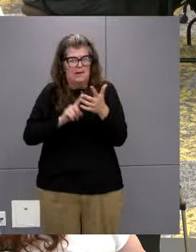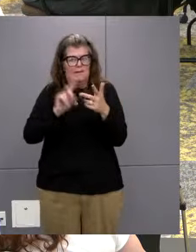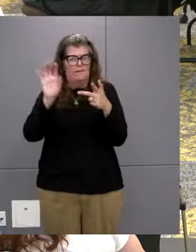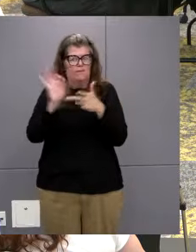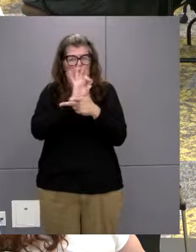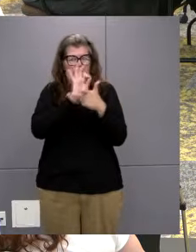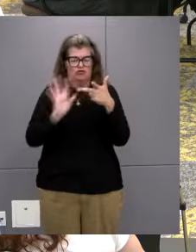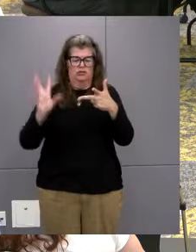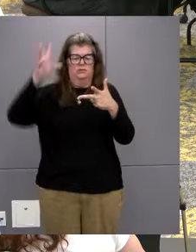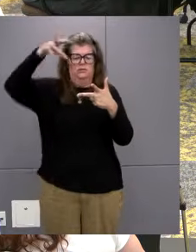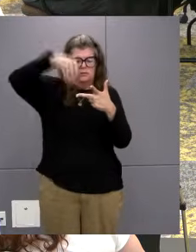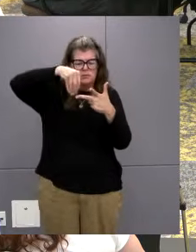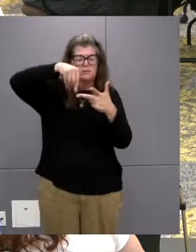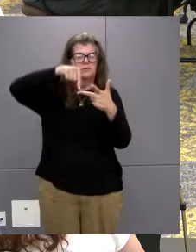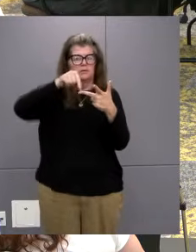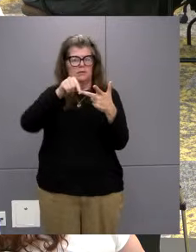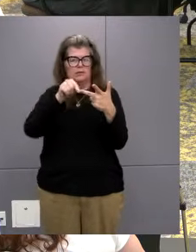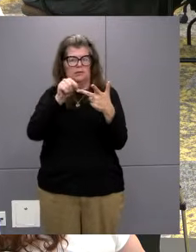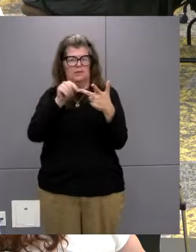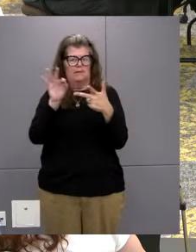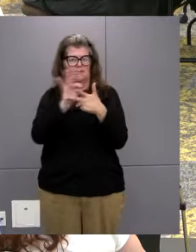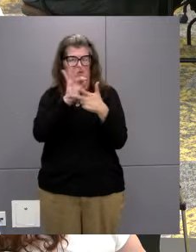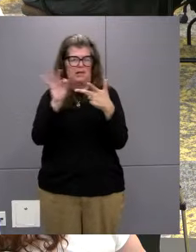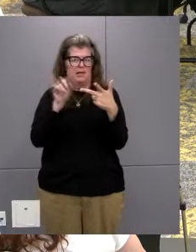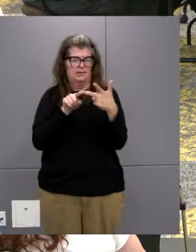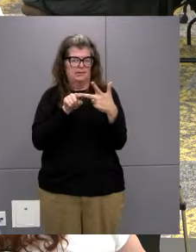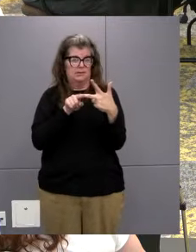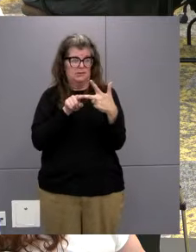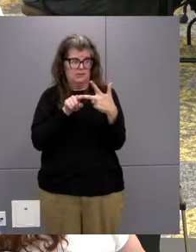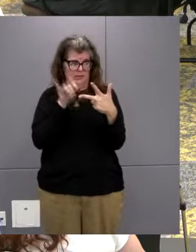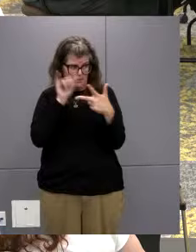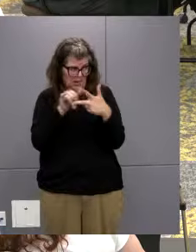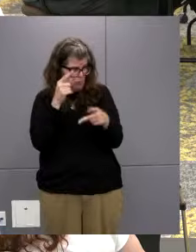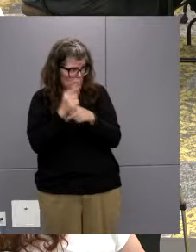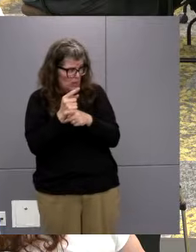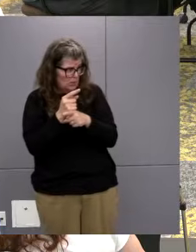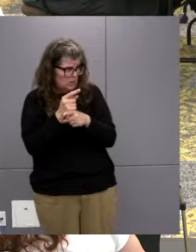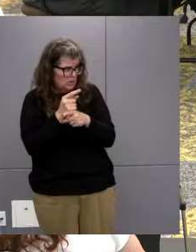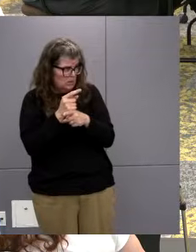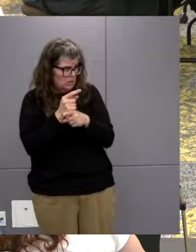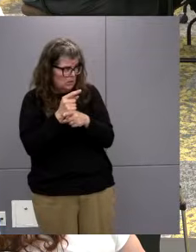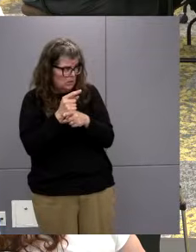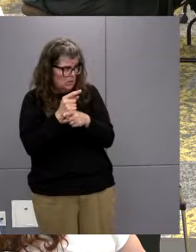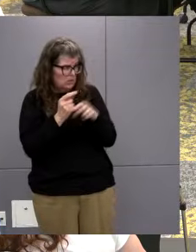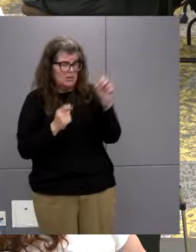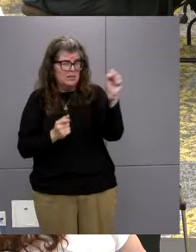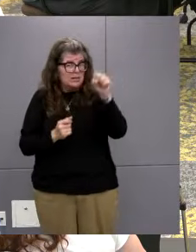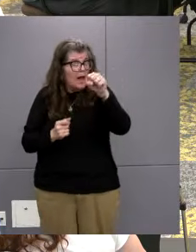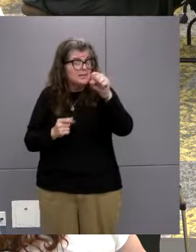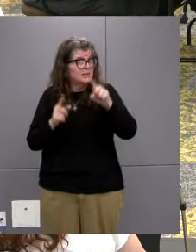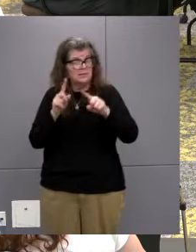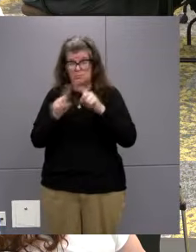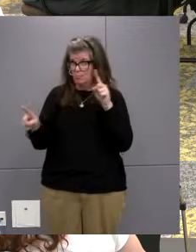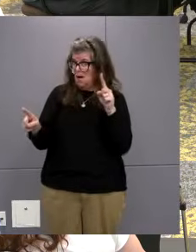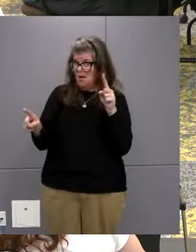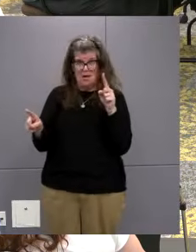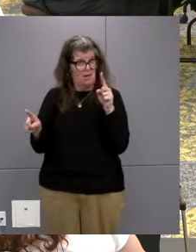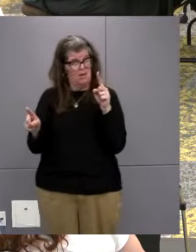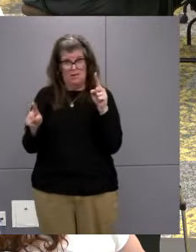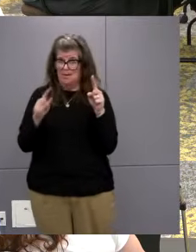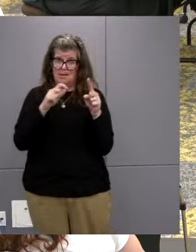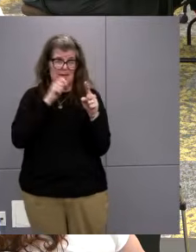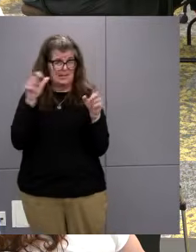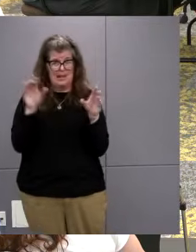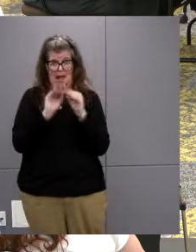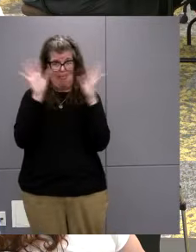That's what was discussed at policy. Am I correct? Yeah, that is correct, but it does make it confusing when these are striked